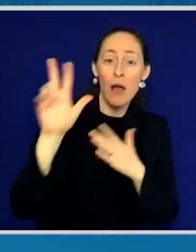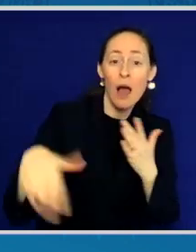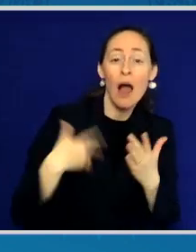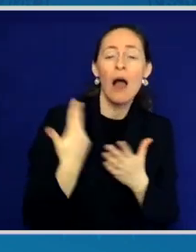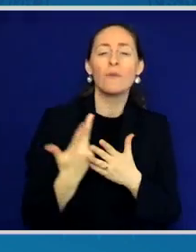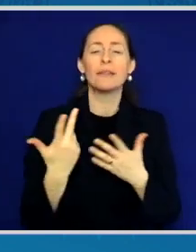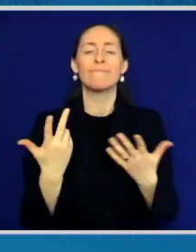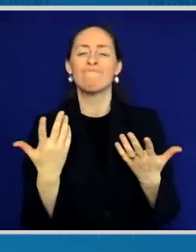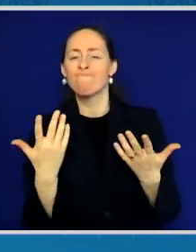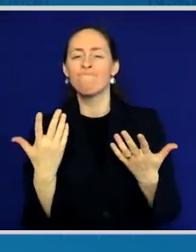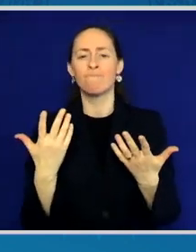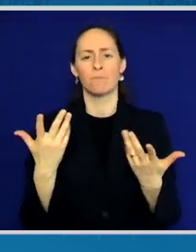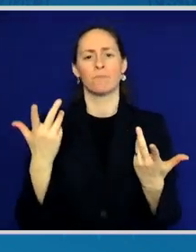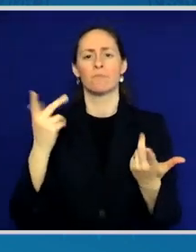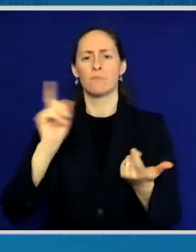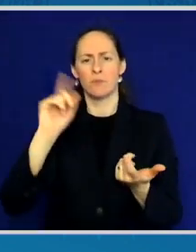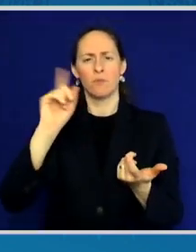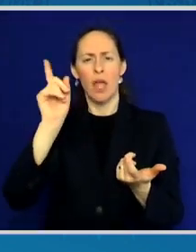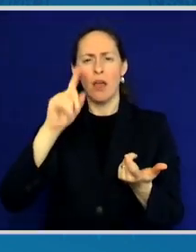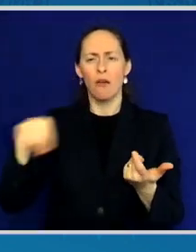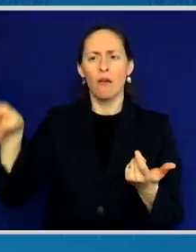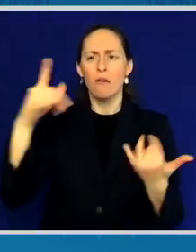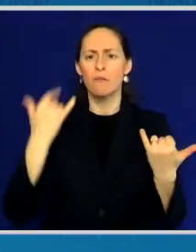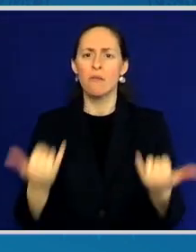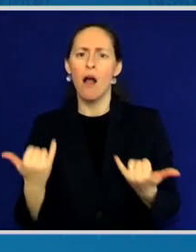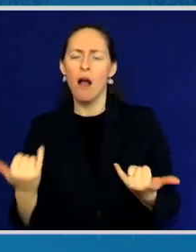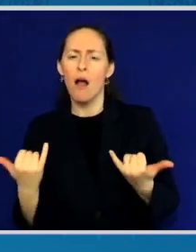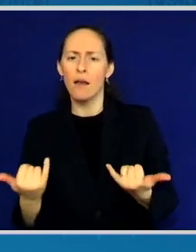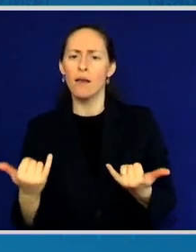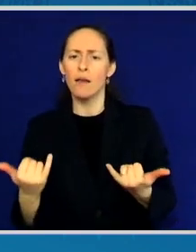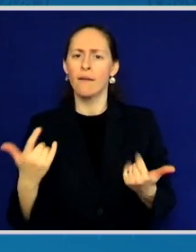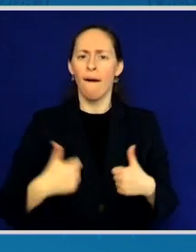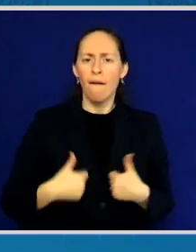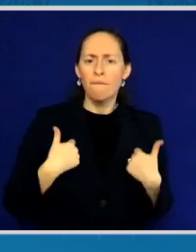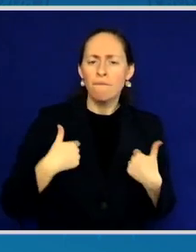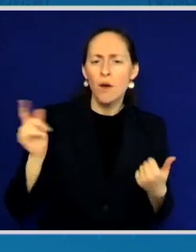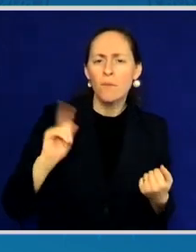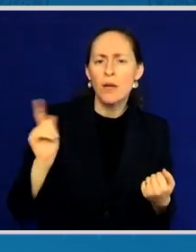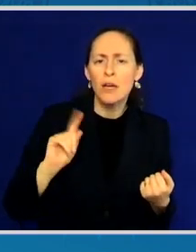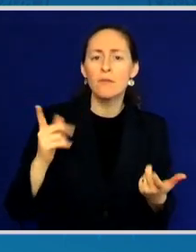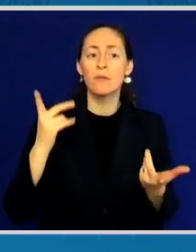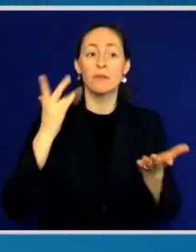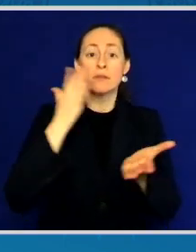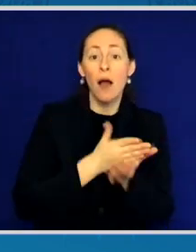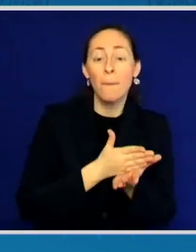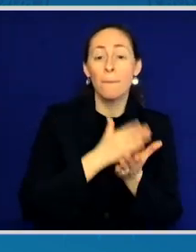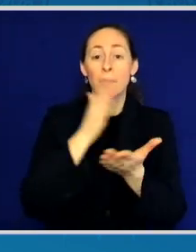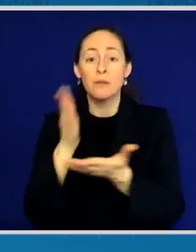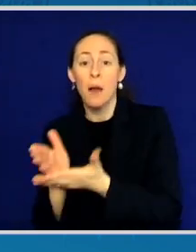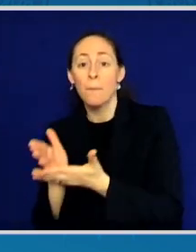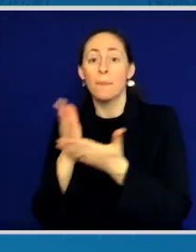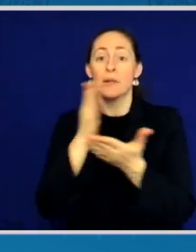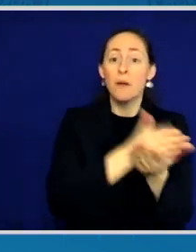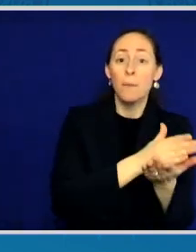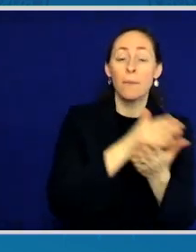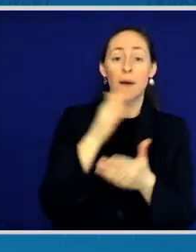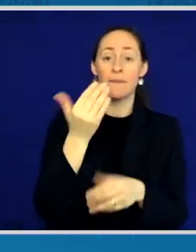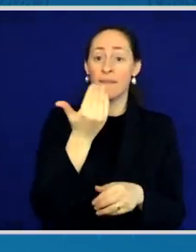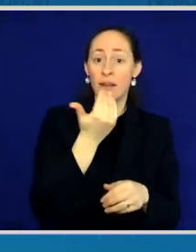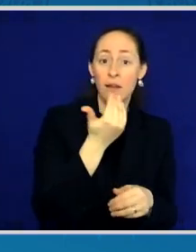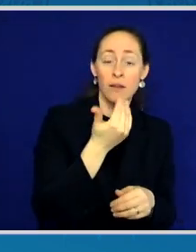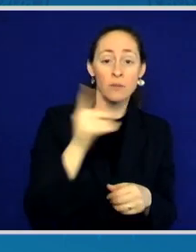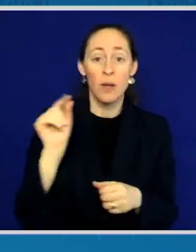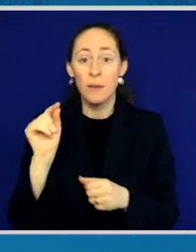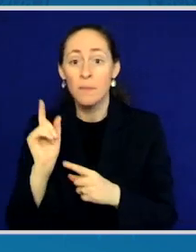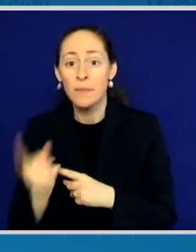are, whether it's 10 to 20 minutes to a stop, right? Yeah. Part of what's calculated is having to walk to another stop and transfer